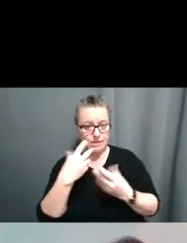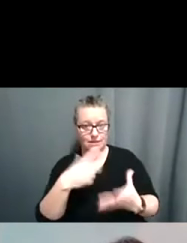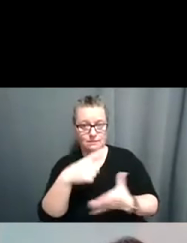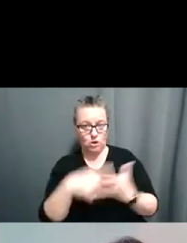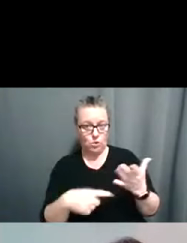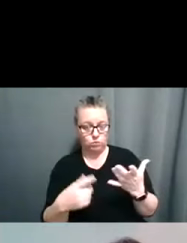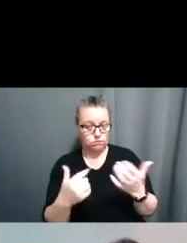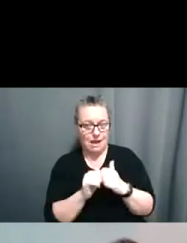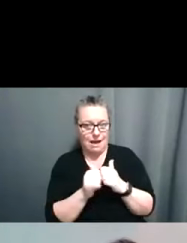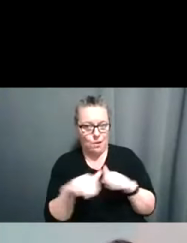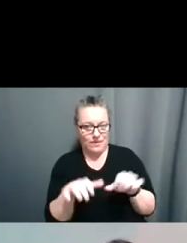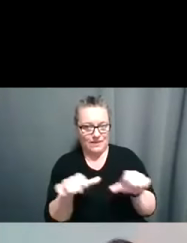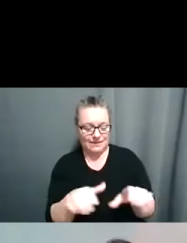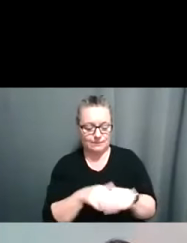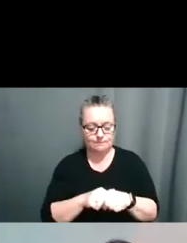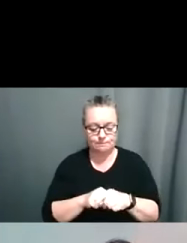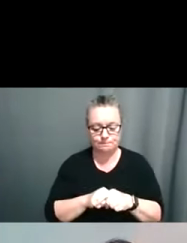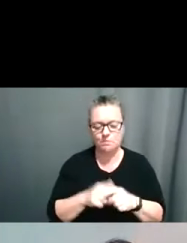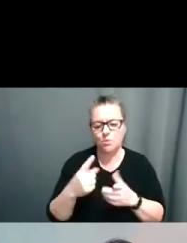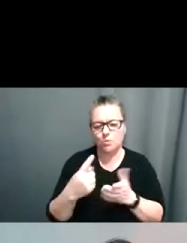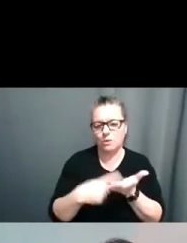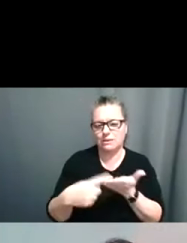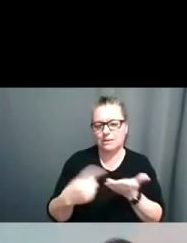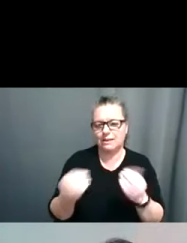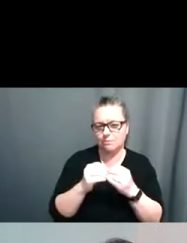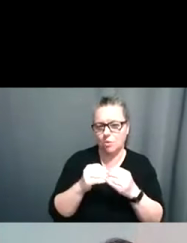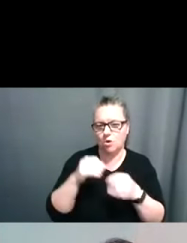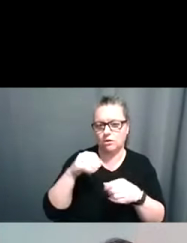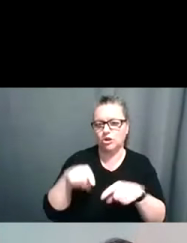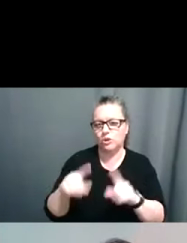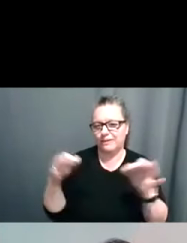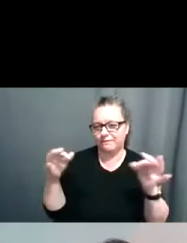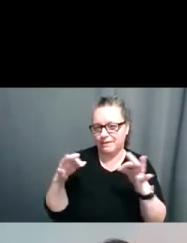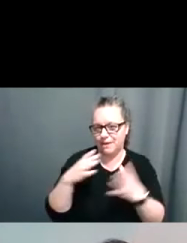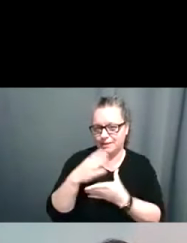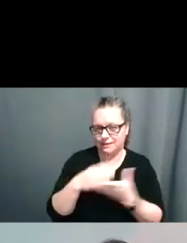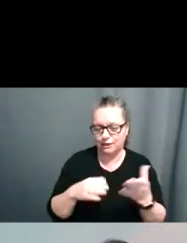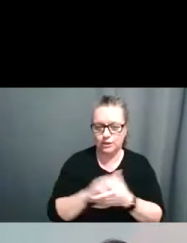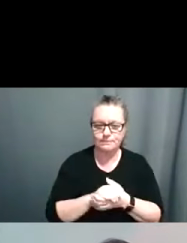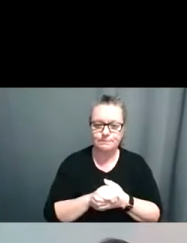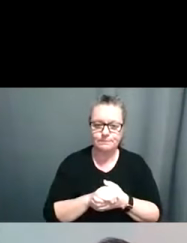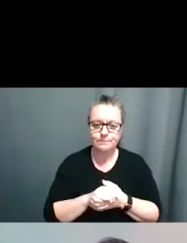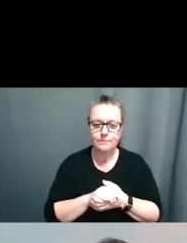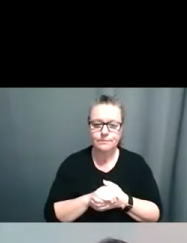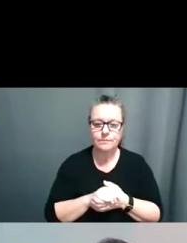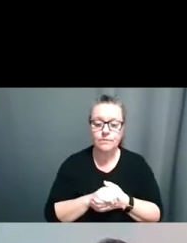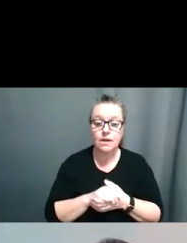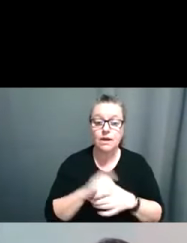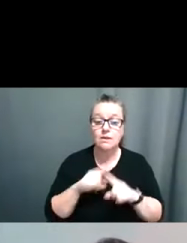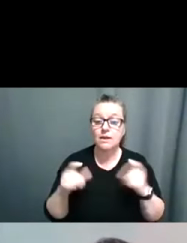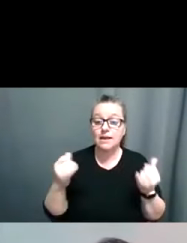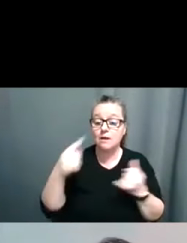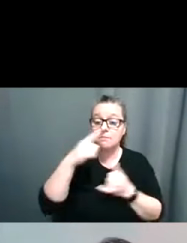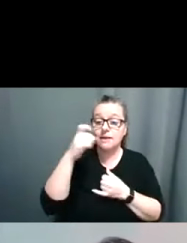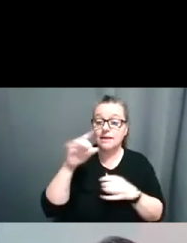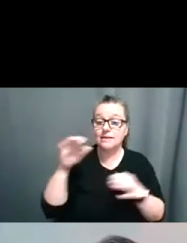means. We're going to talk more about that in the feedback section. But now, because actionable feedback